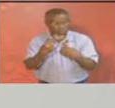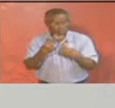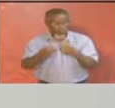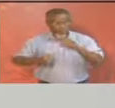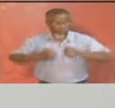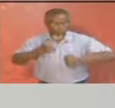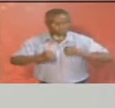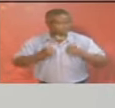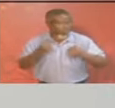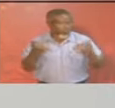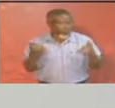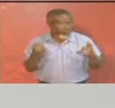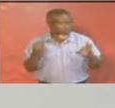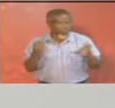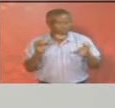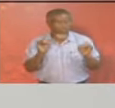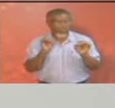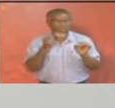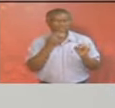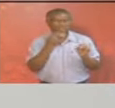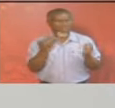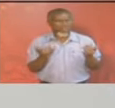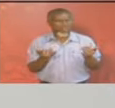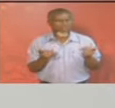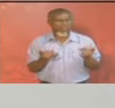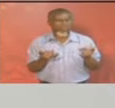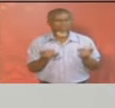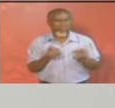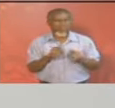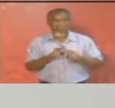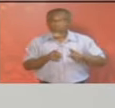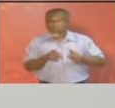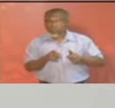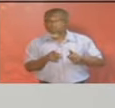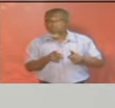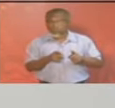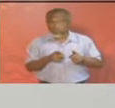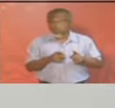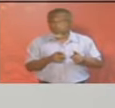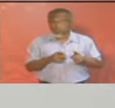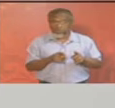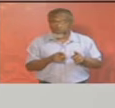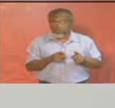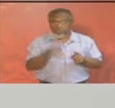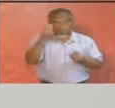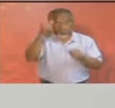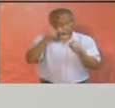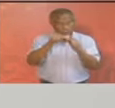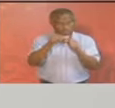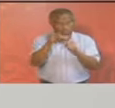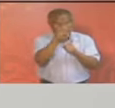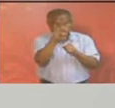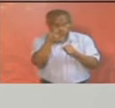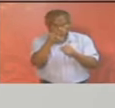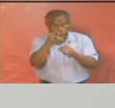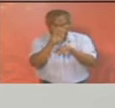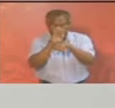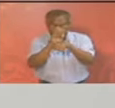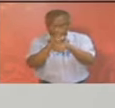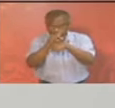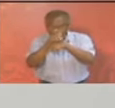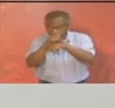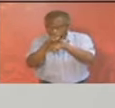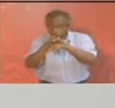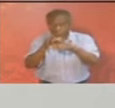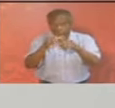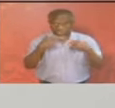found themselves. However, I'd like to take the opportunity to point out that there are guidelines that are on the Ministry of Health website with